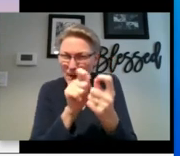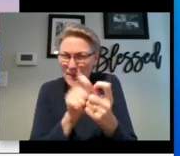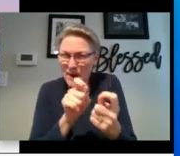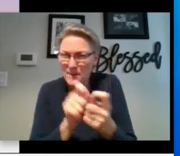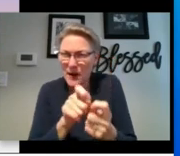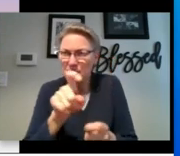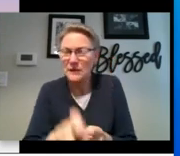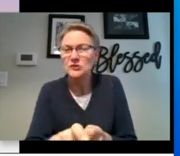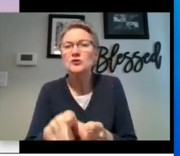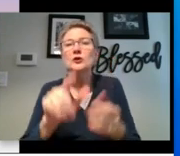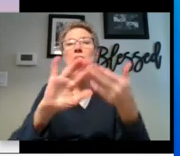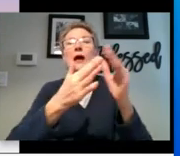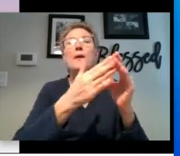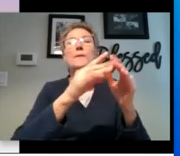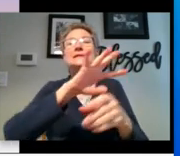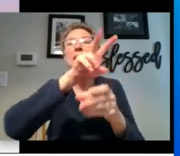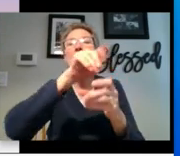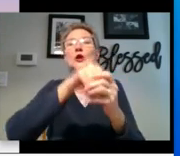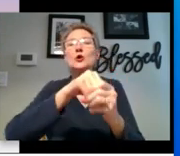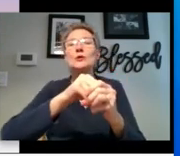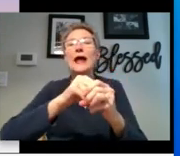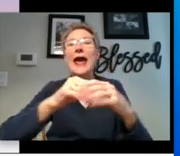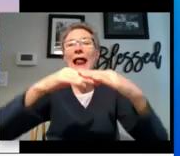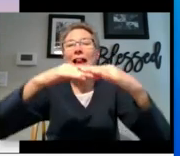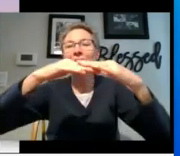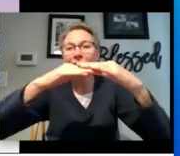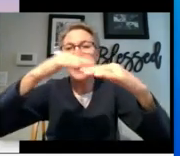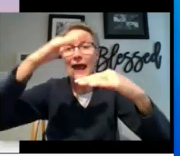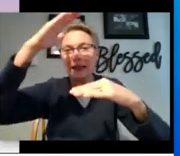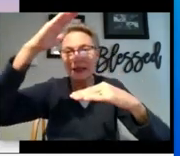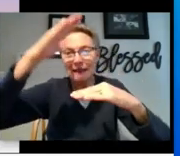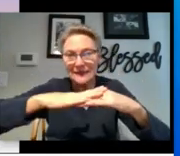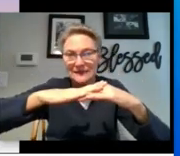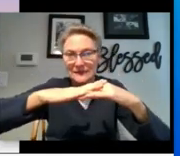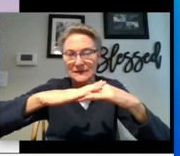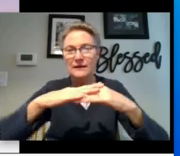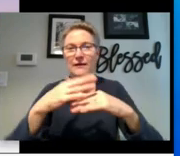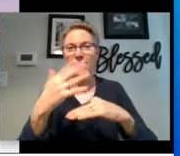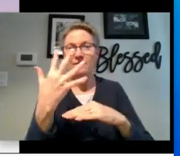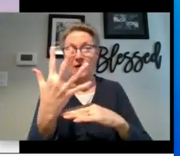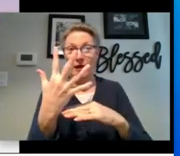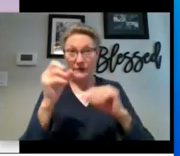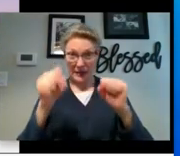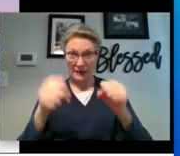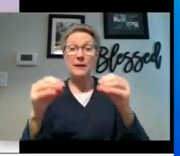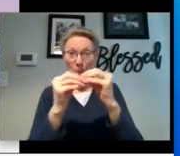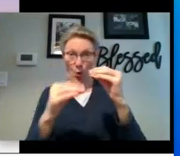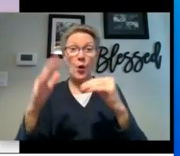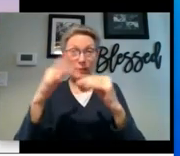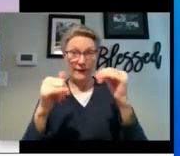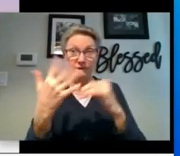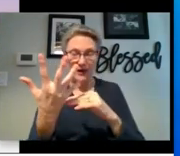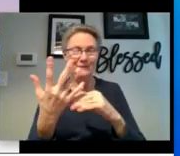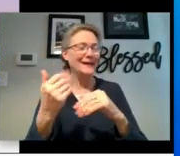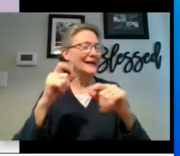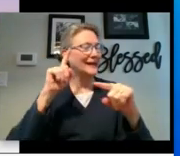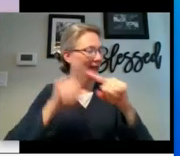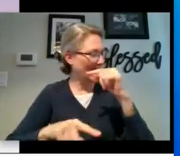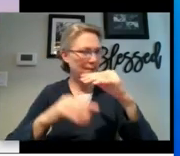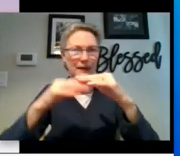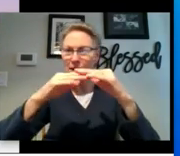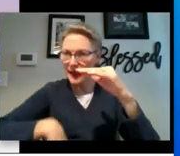town must include at least 5 homes. At least, that means that there can be more than 5, but there can't be any less than 5. There